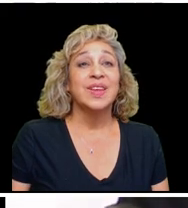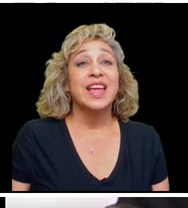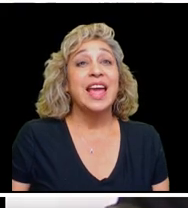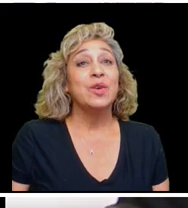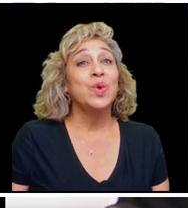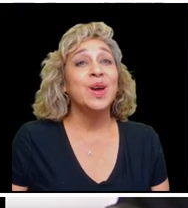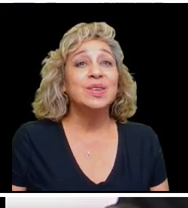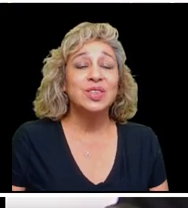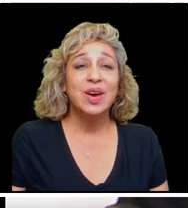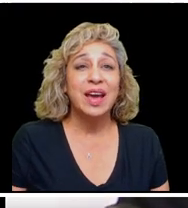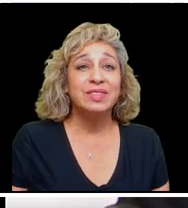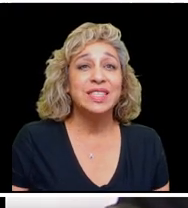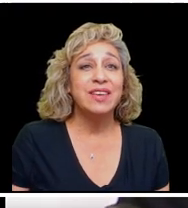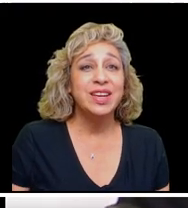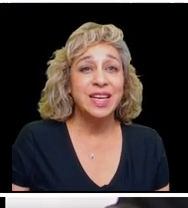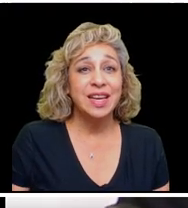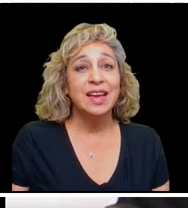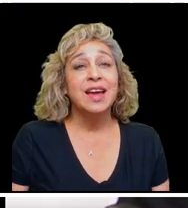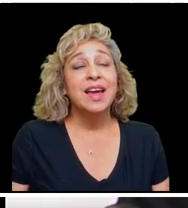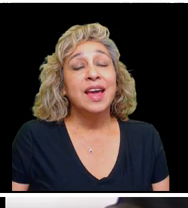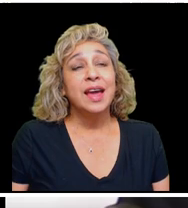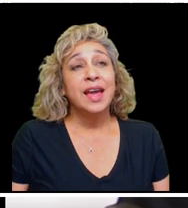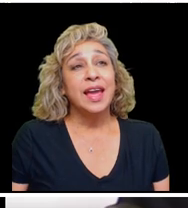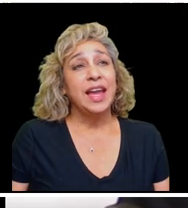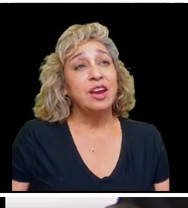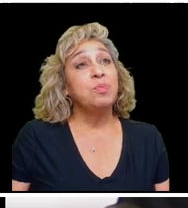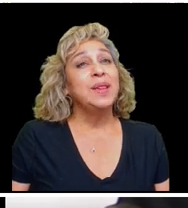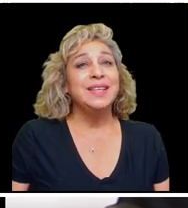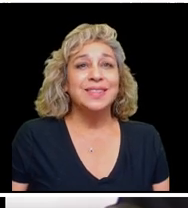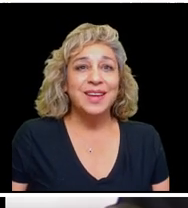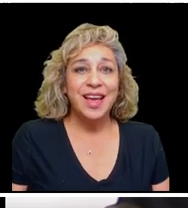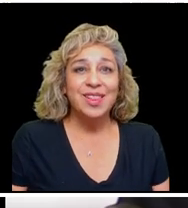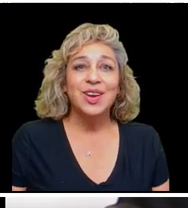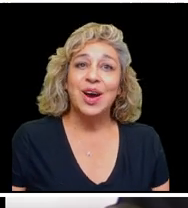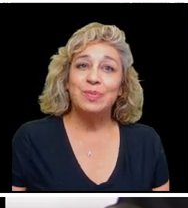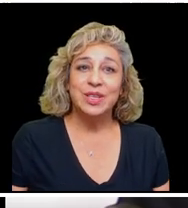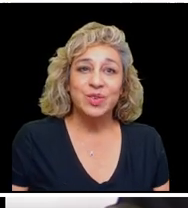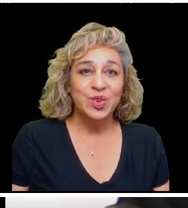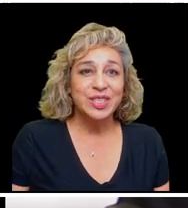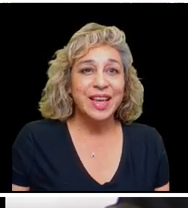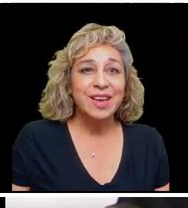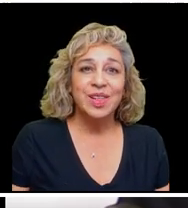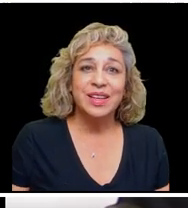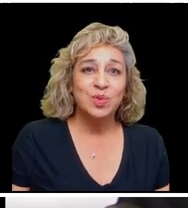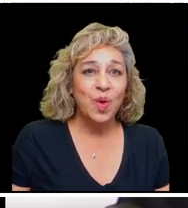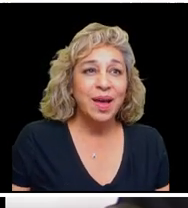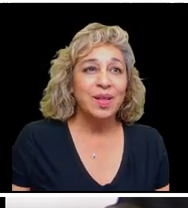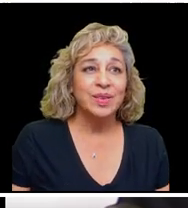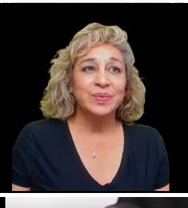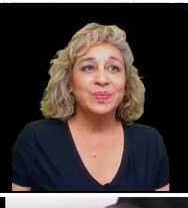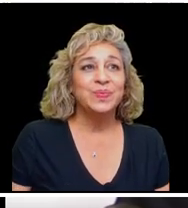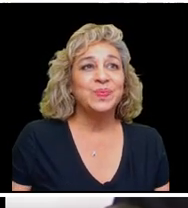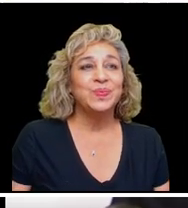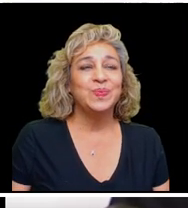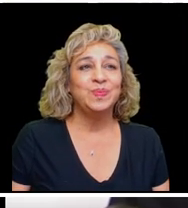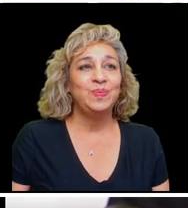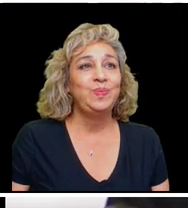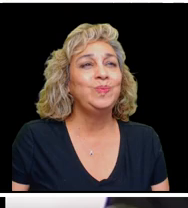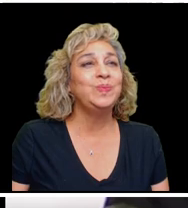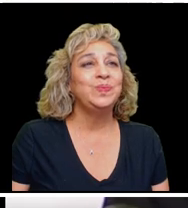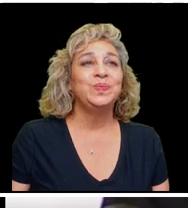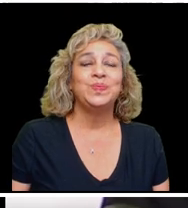and we also have 70 airplanes and helicopters for sale as well